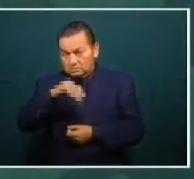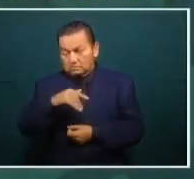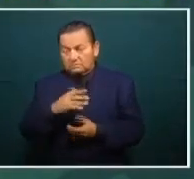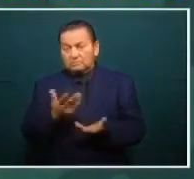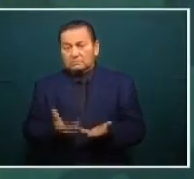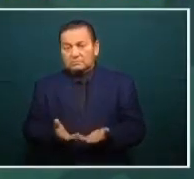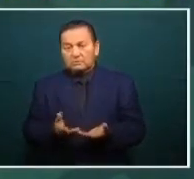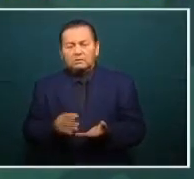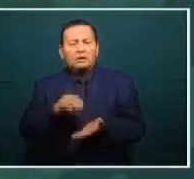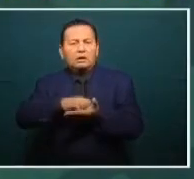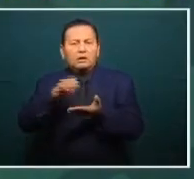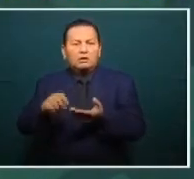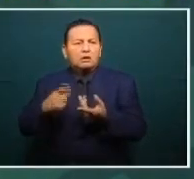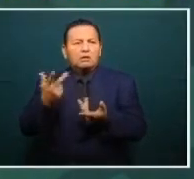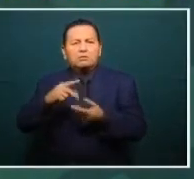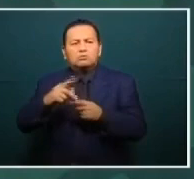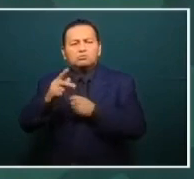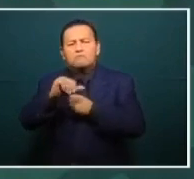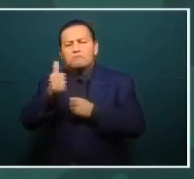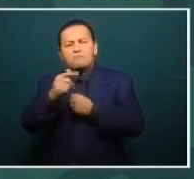You know what elections are, right?